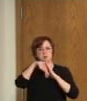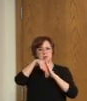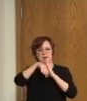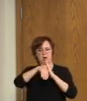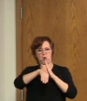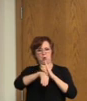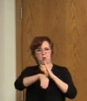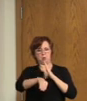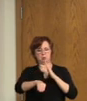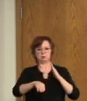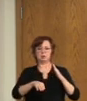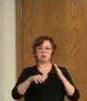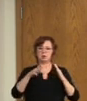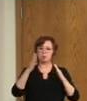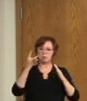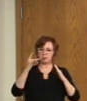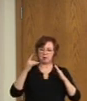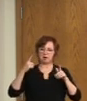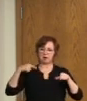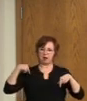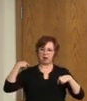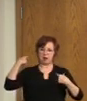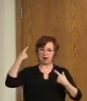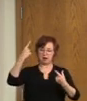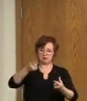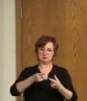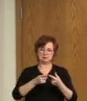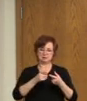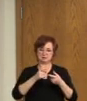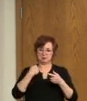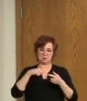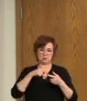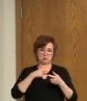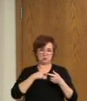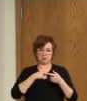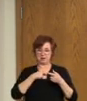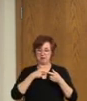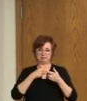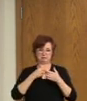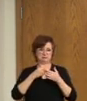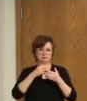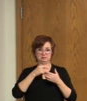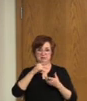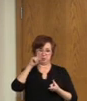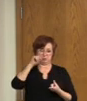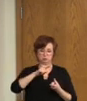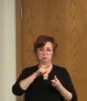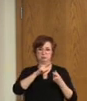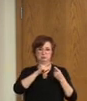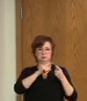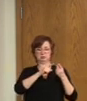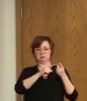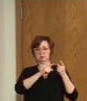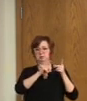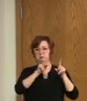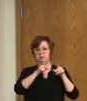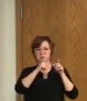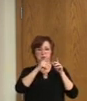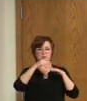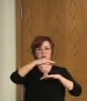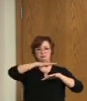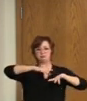down, slowed down, and our numbers are showing that. So I think that's very reassuring. 7-day average of